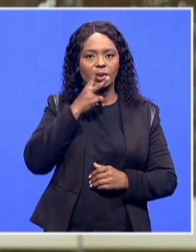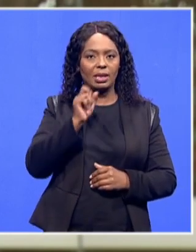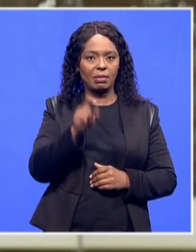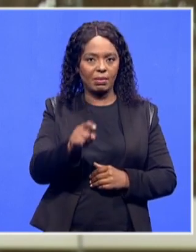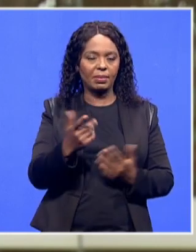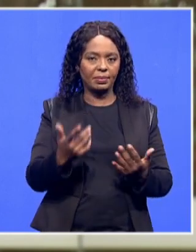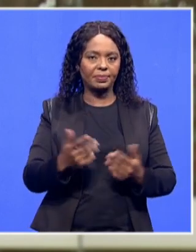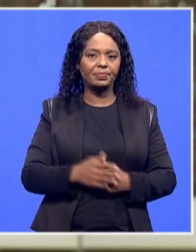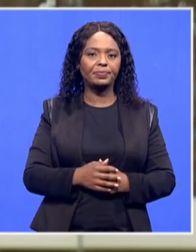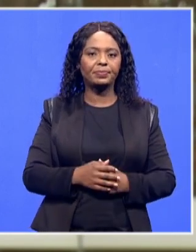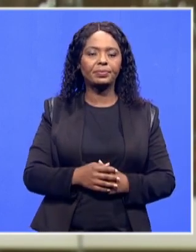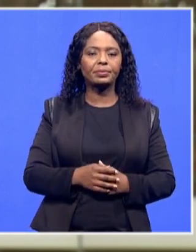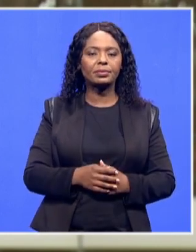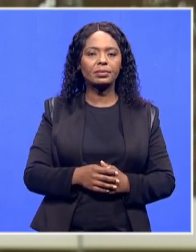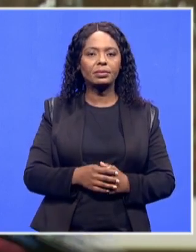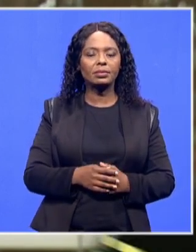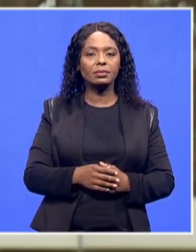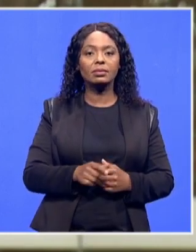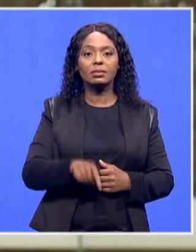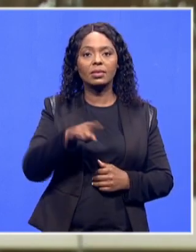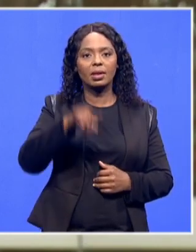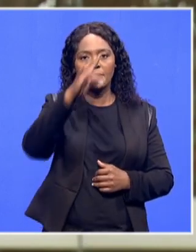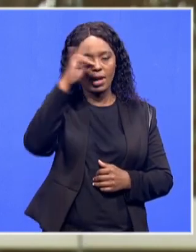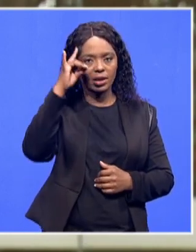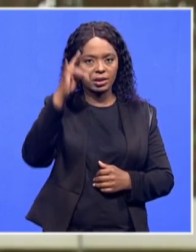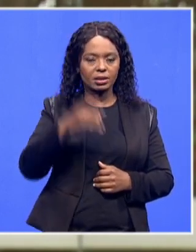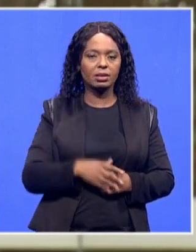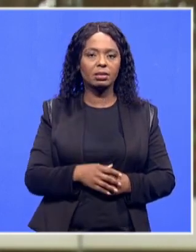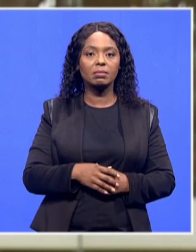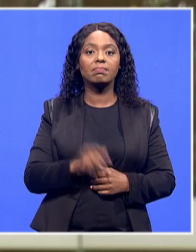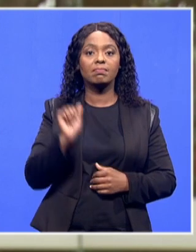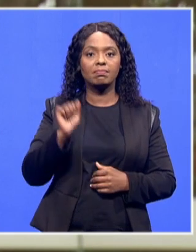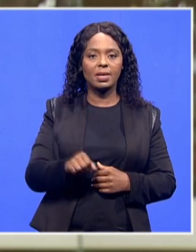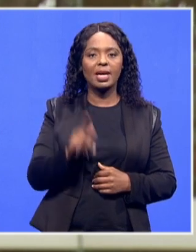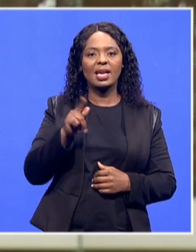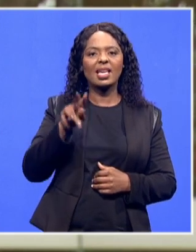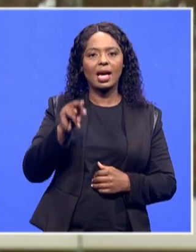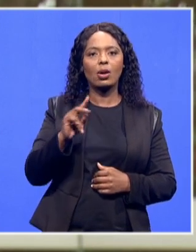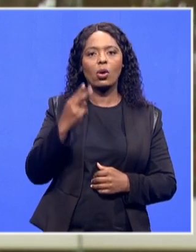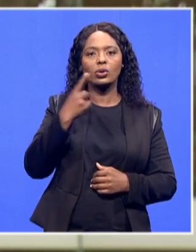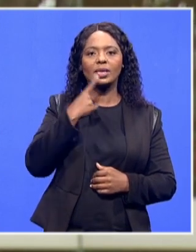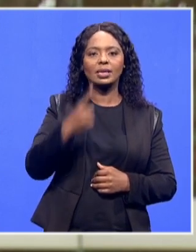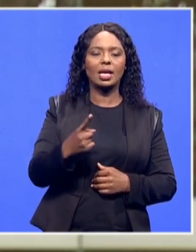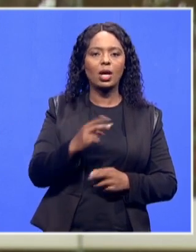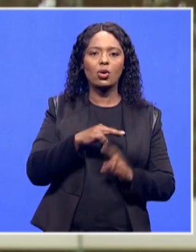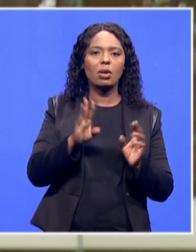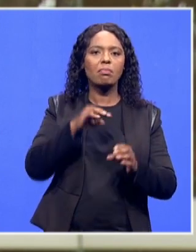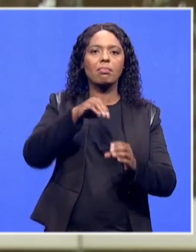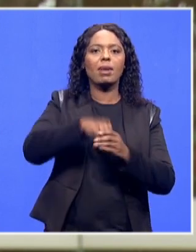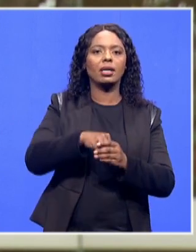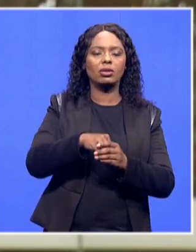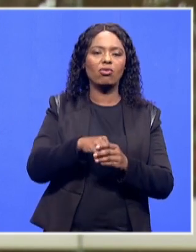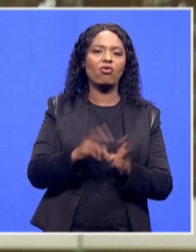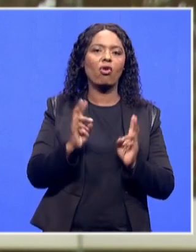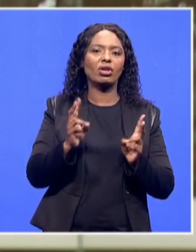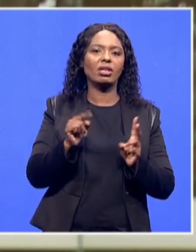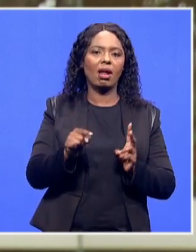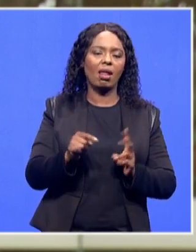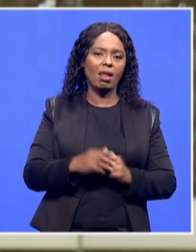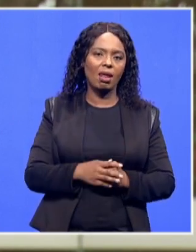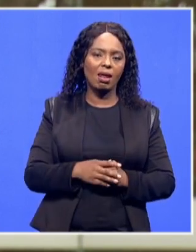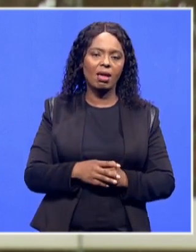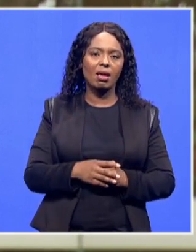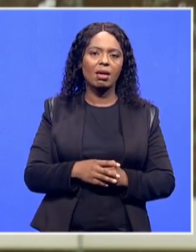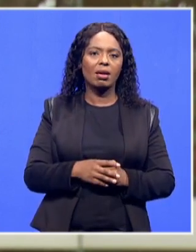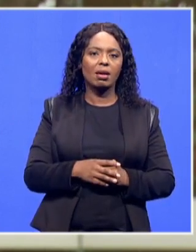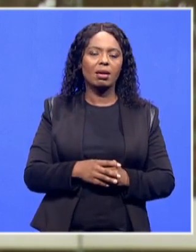Hopefully it will fold out in March. And that's essentially what Karyn Maughan is also saying, that she was not a part of the original that noli